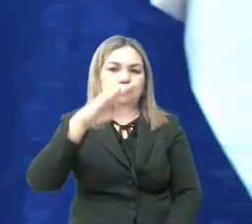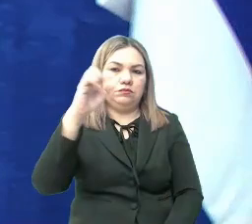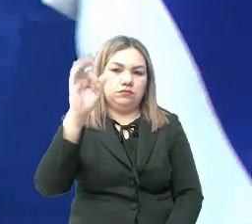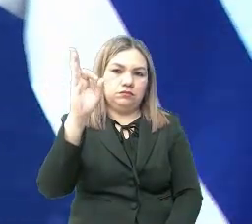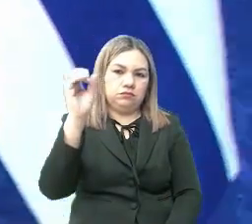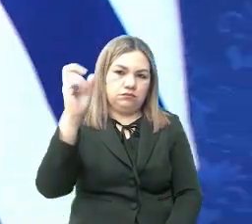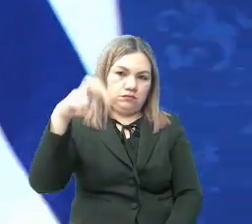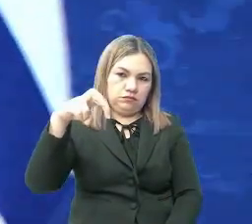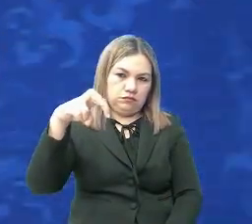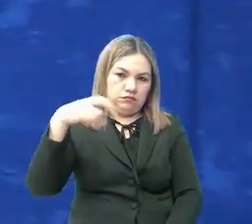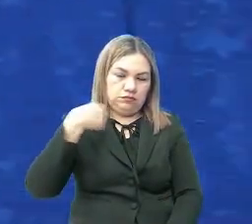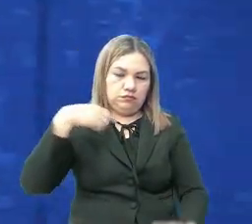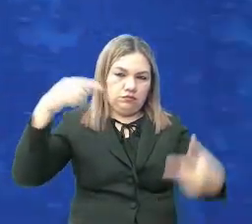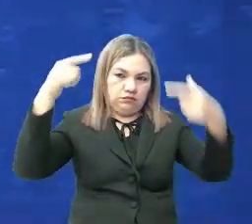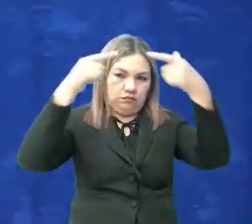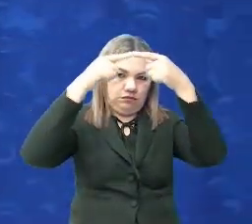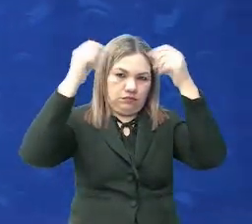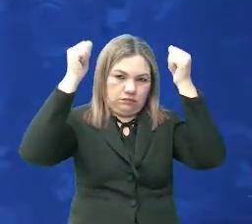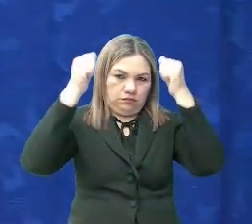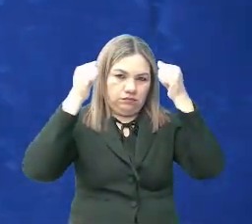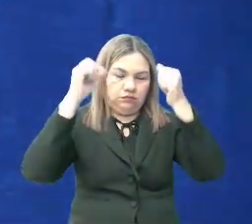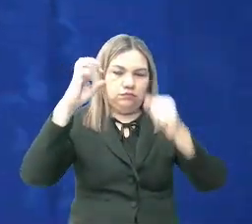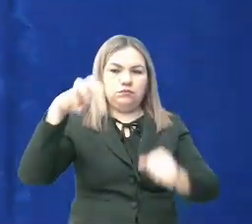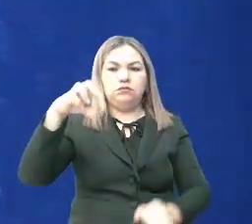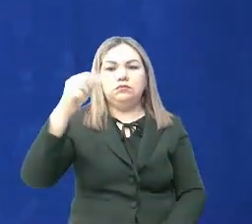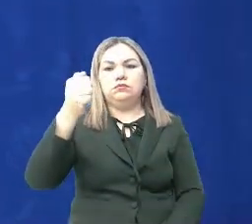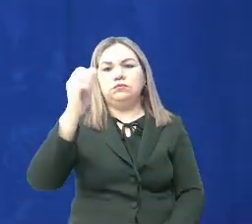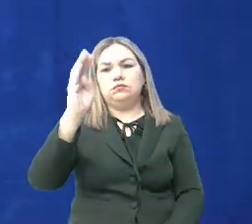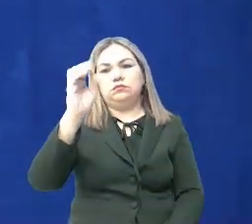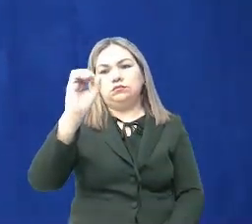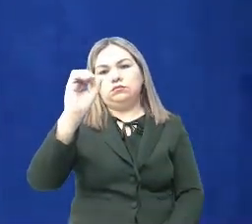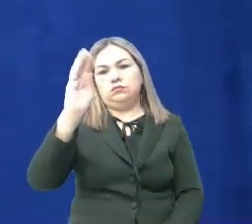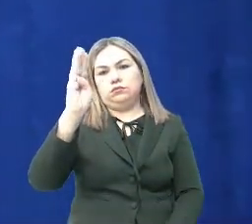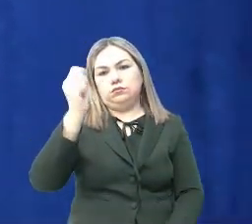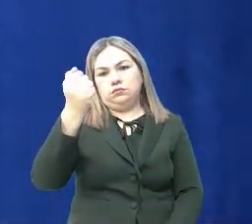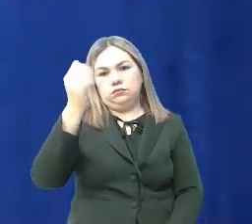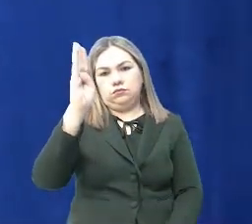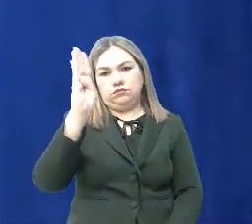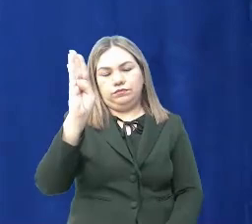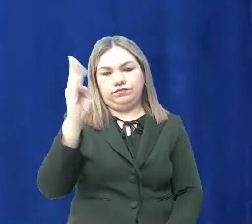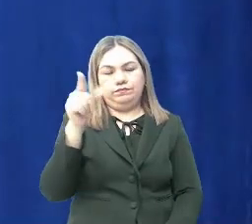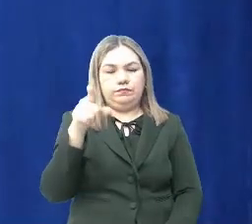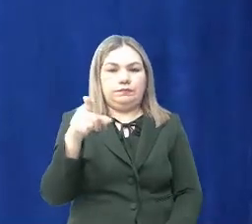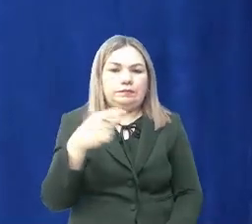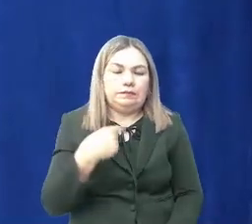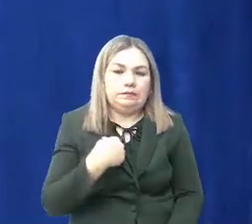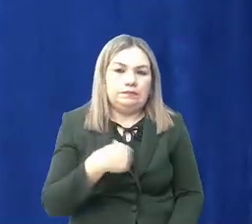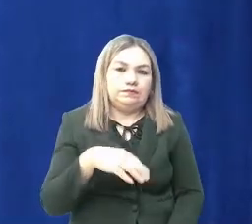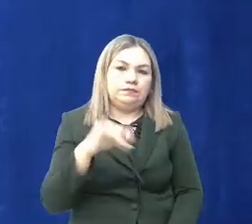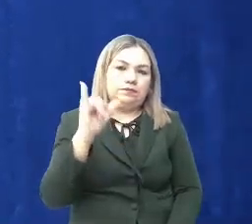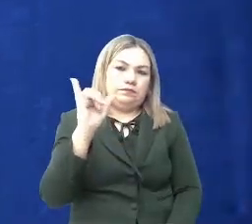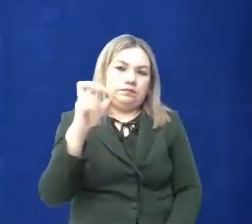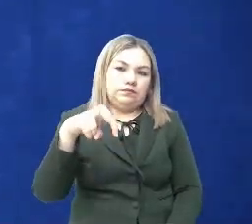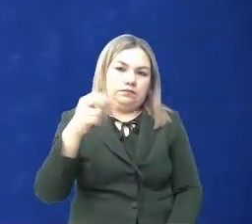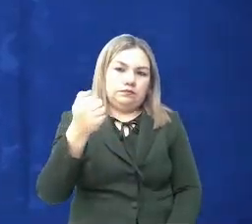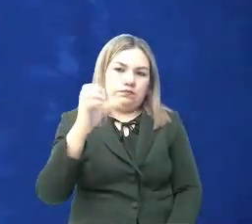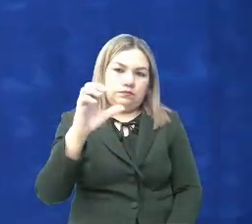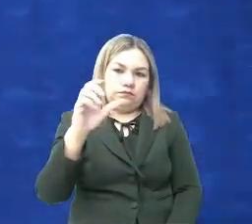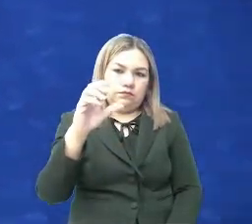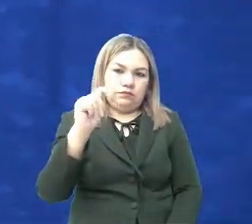he straightened Eglon. What's that? Being spiritually